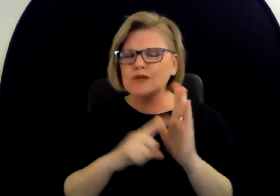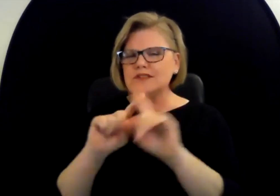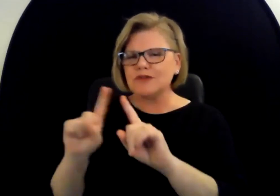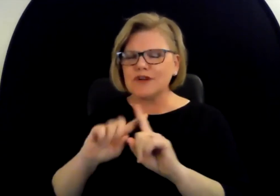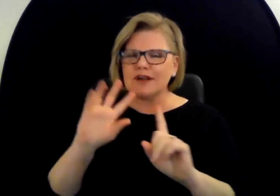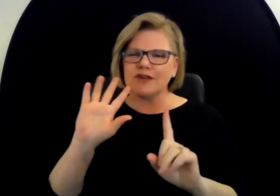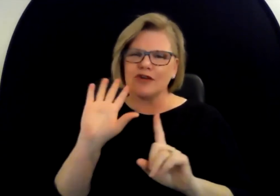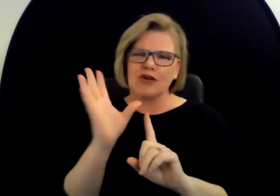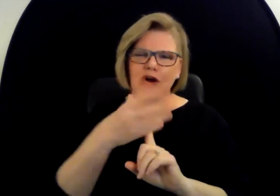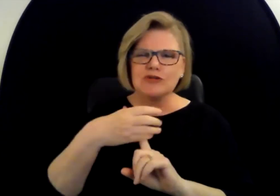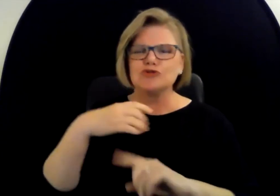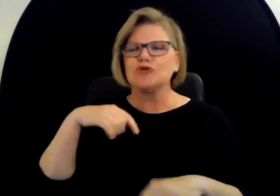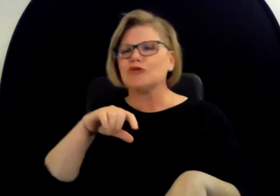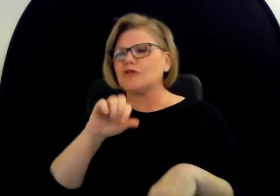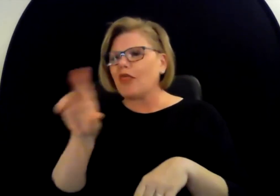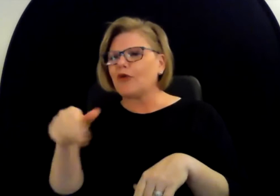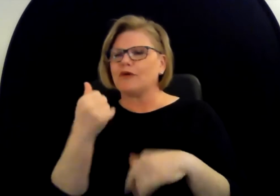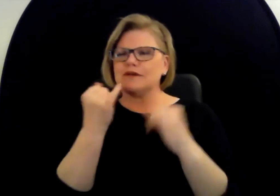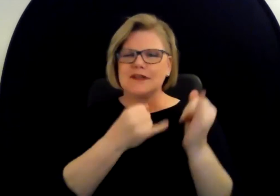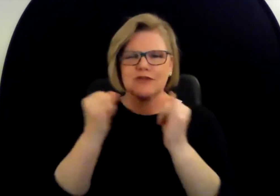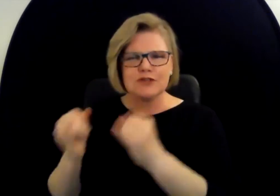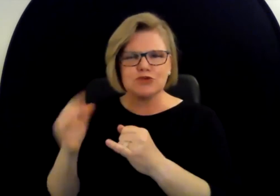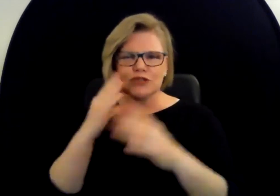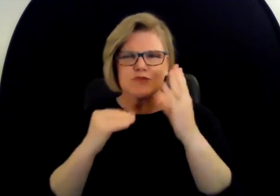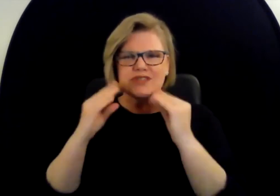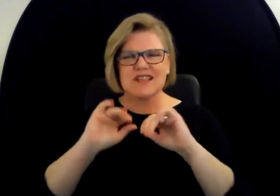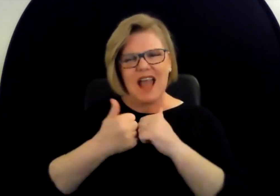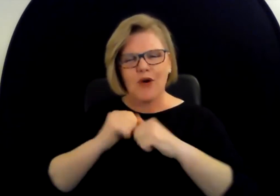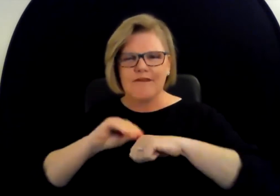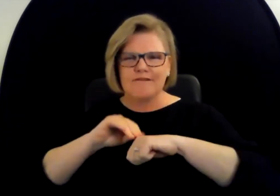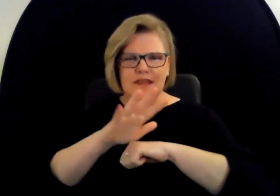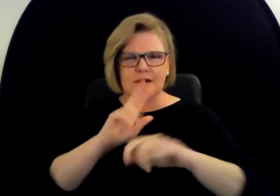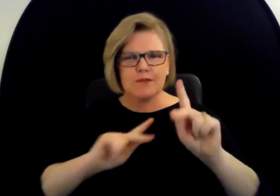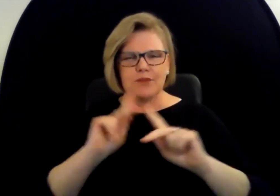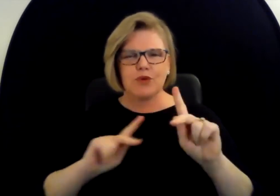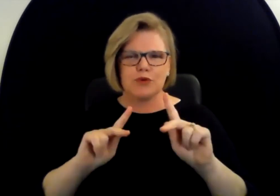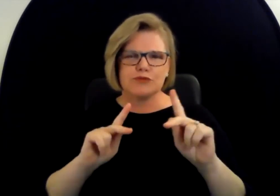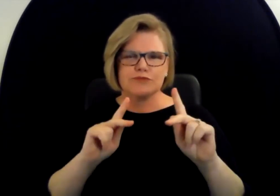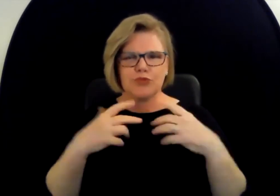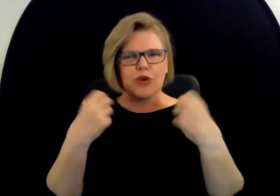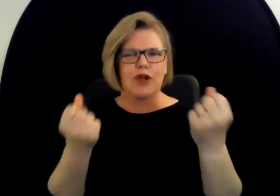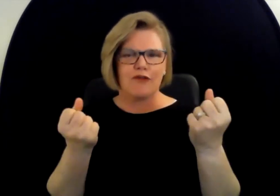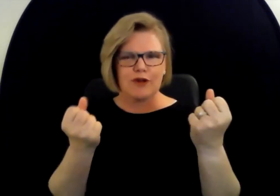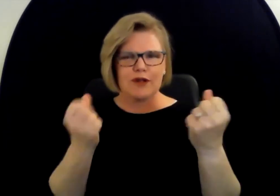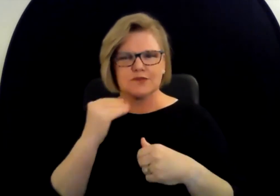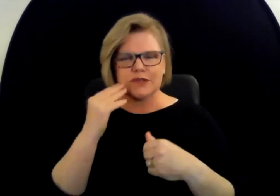cultural and maybe even individual experiences affect a person's recovery pathway?